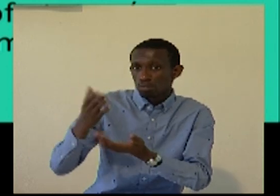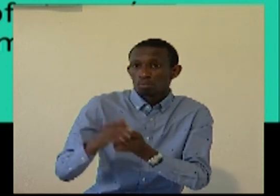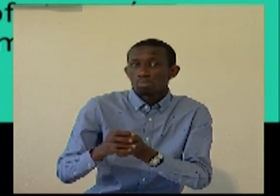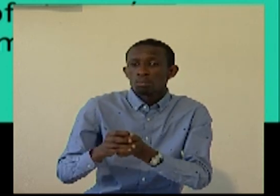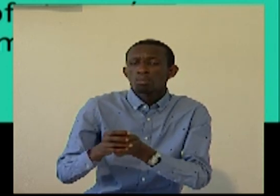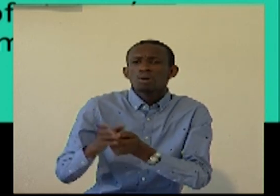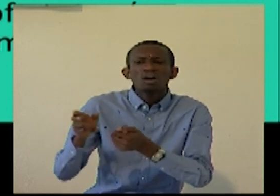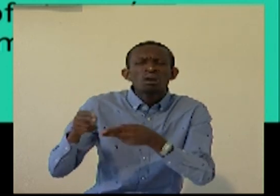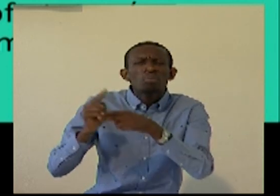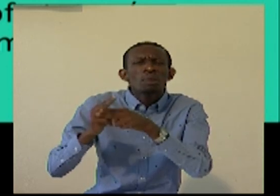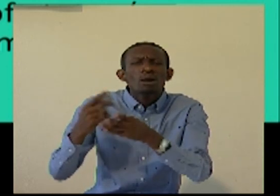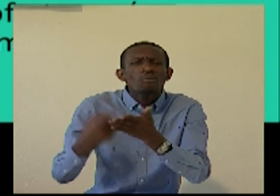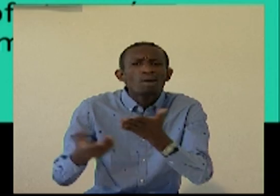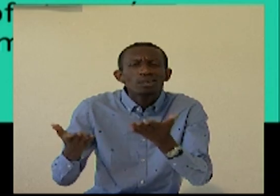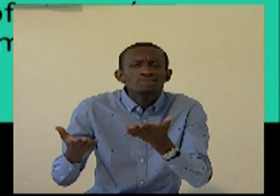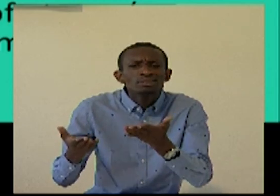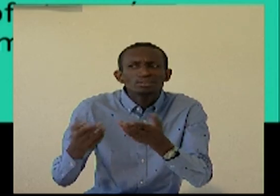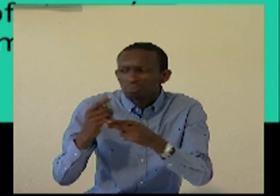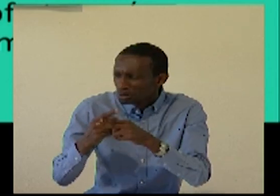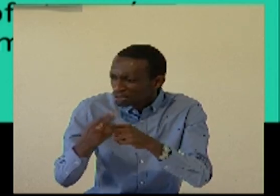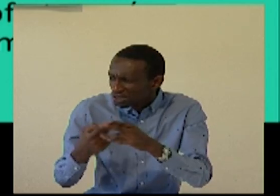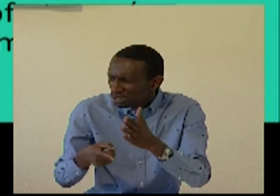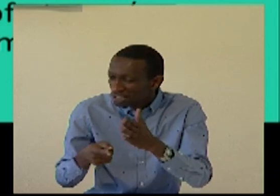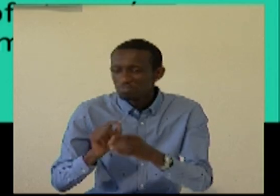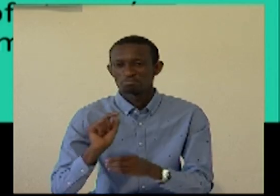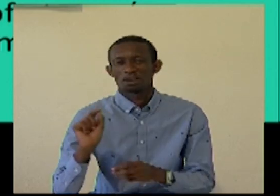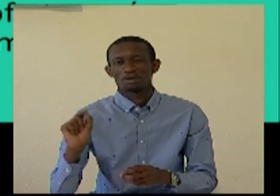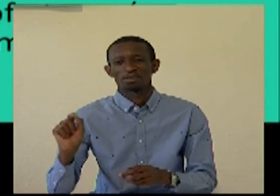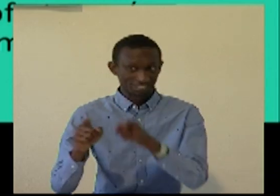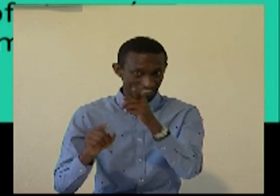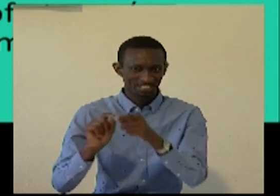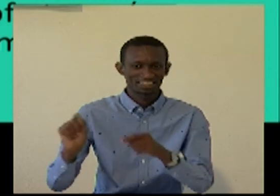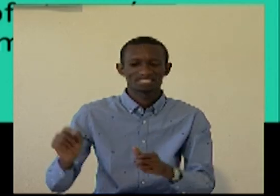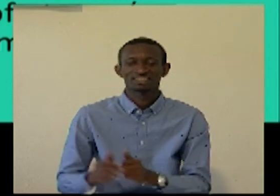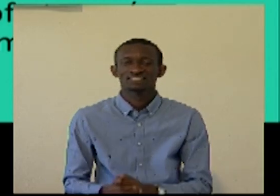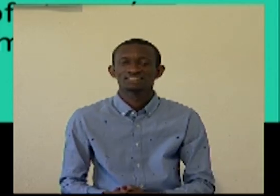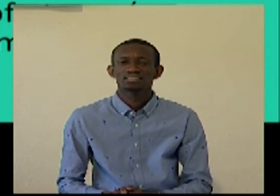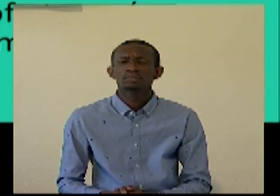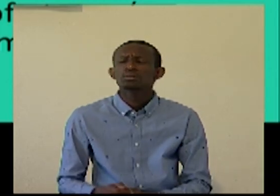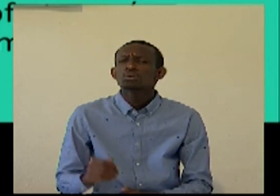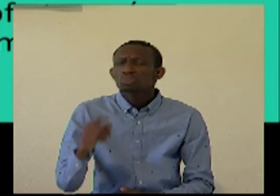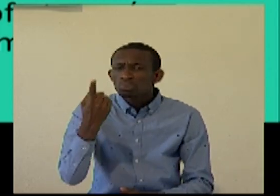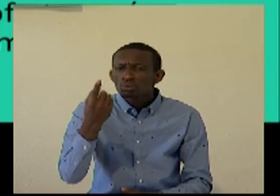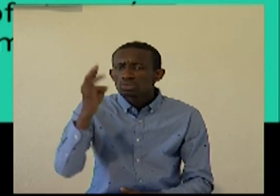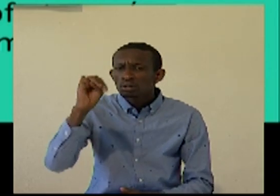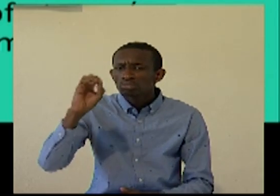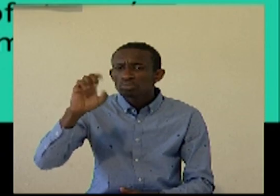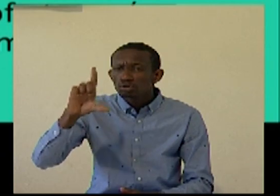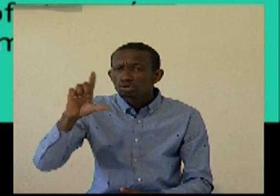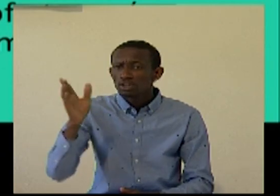called, how do we call that one? You will complete that sentence. And 1 mole of